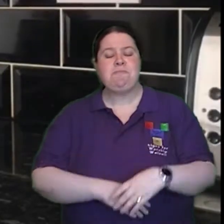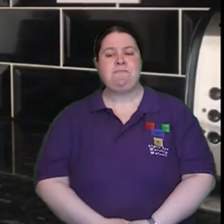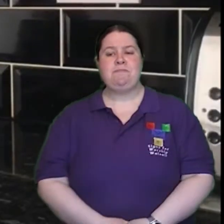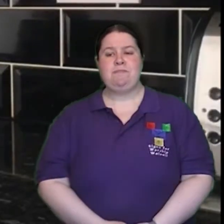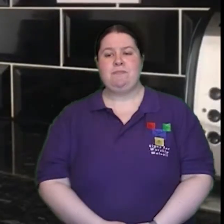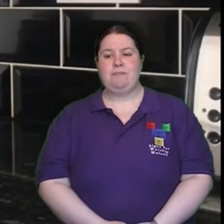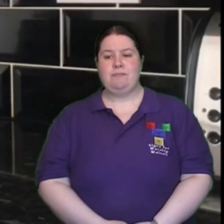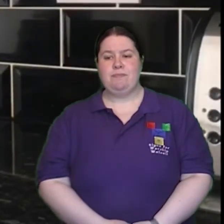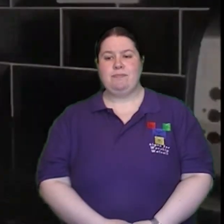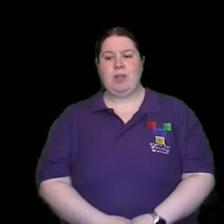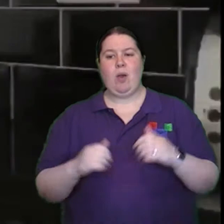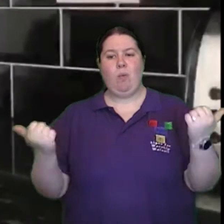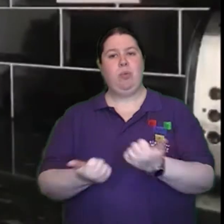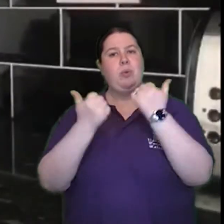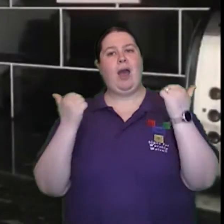them?